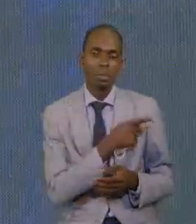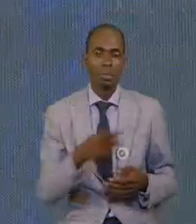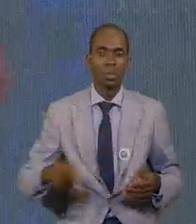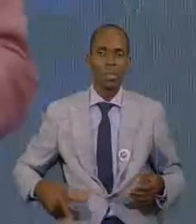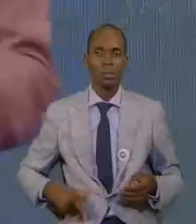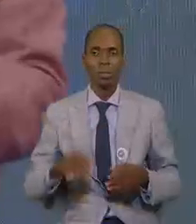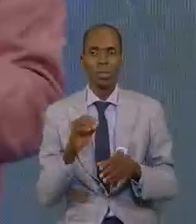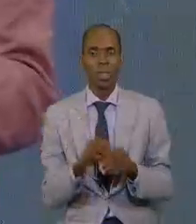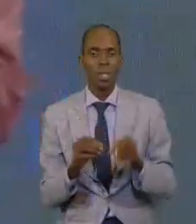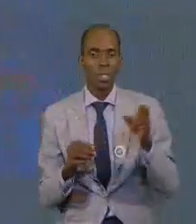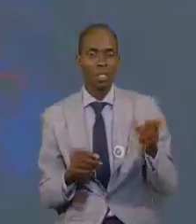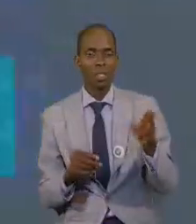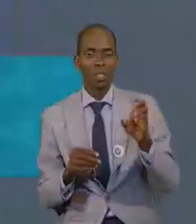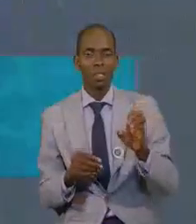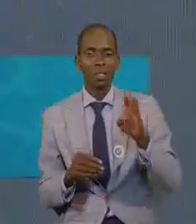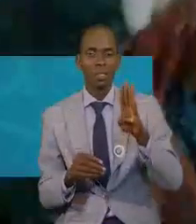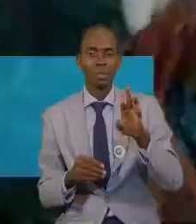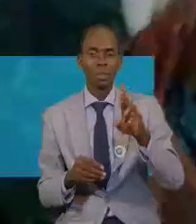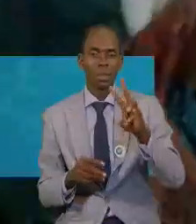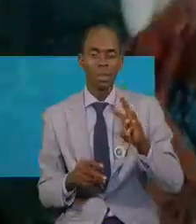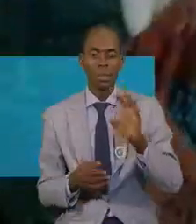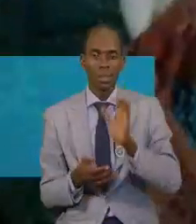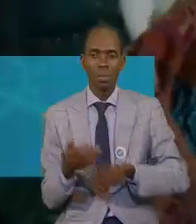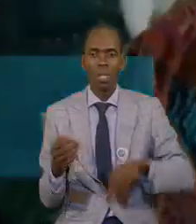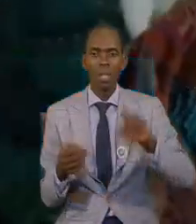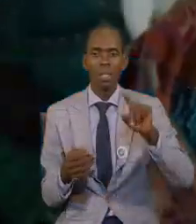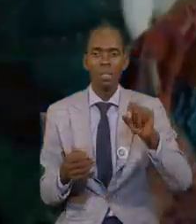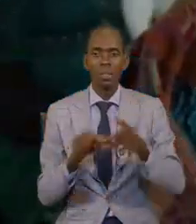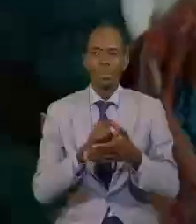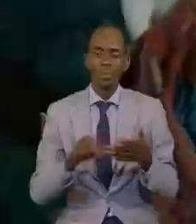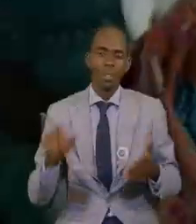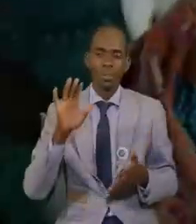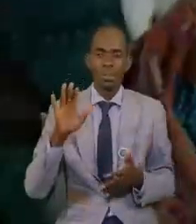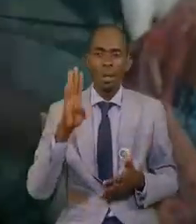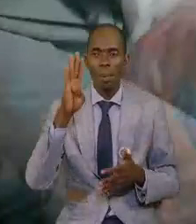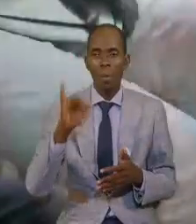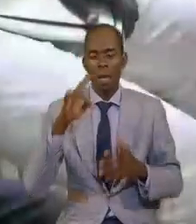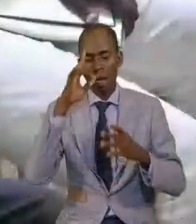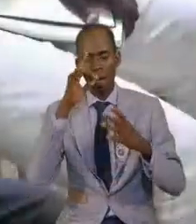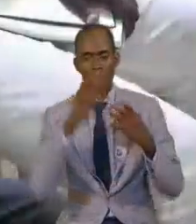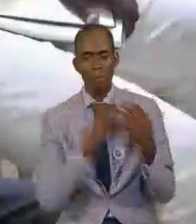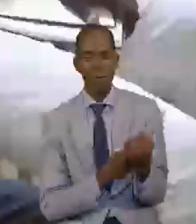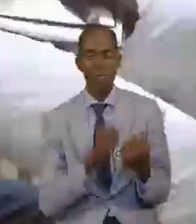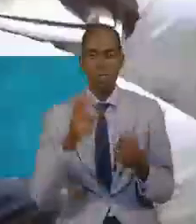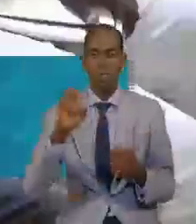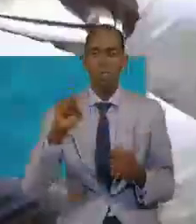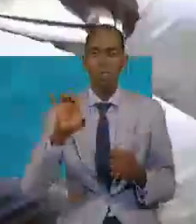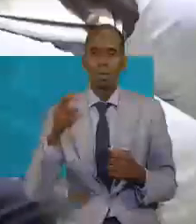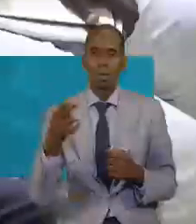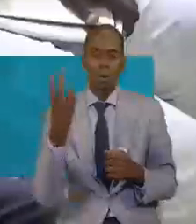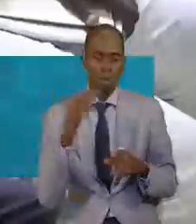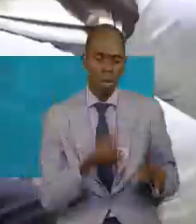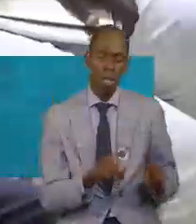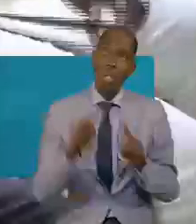Hebrews chapter 11 verse 5. By faith Enoch was translated that he should not